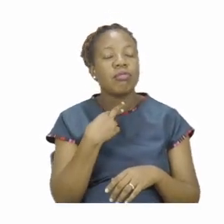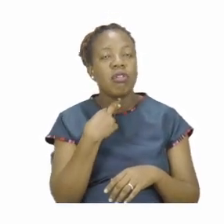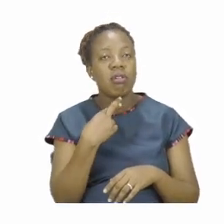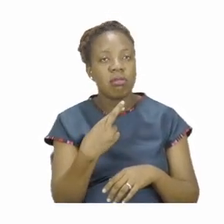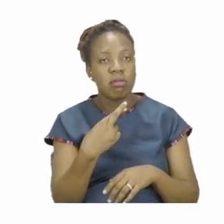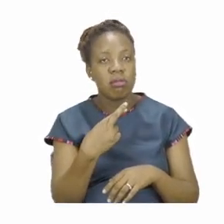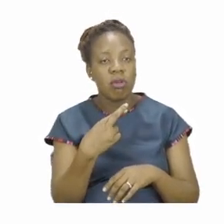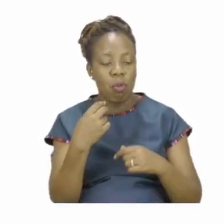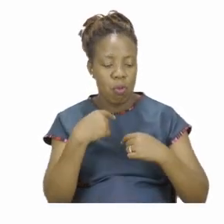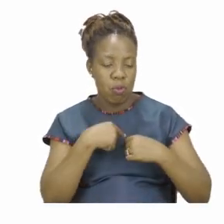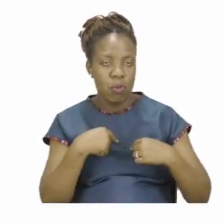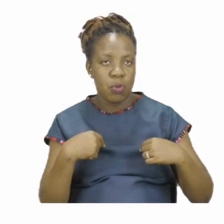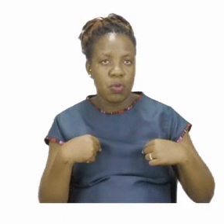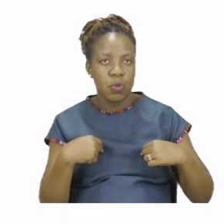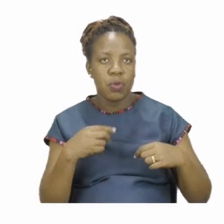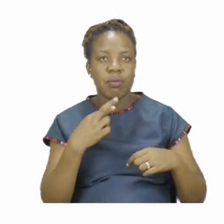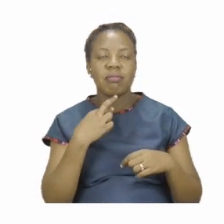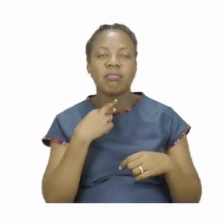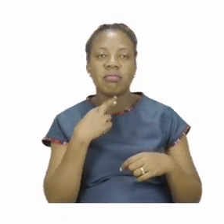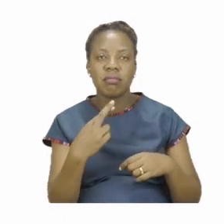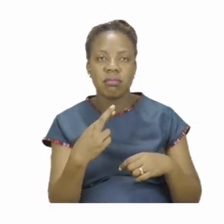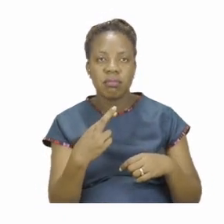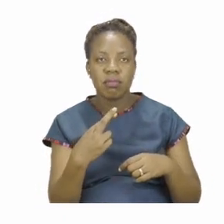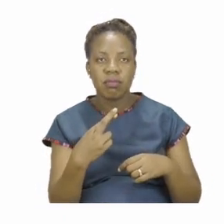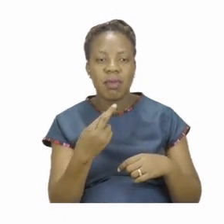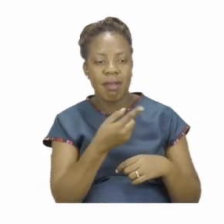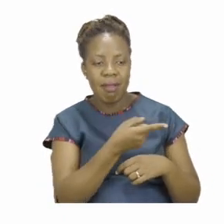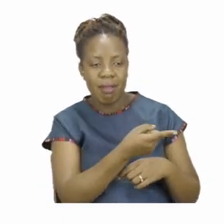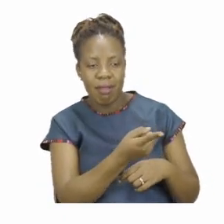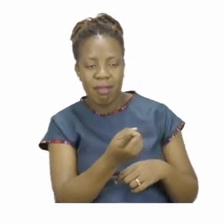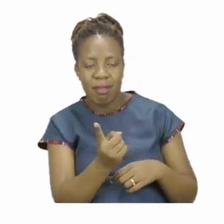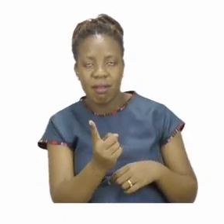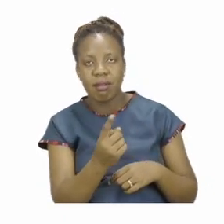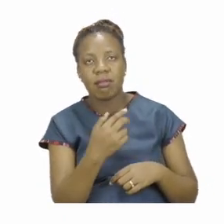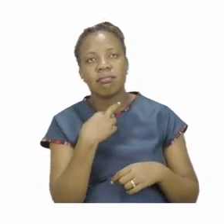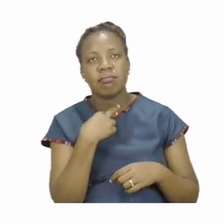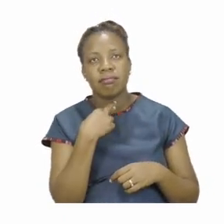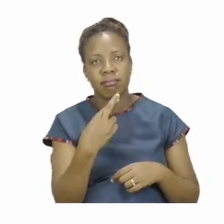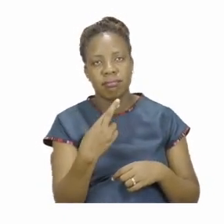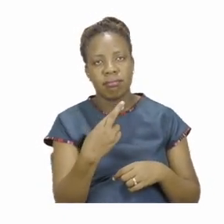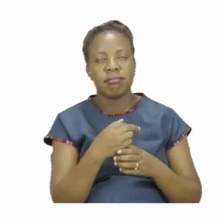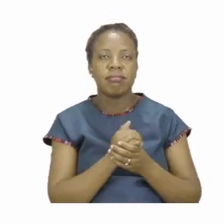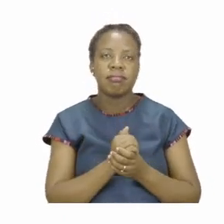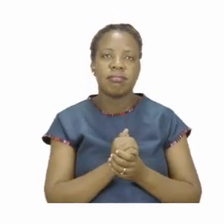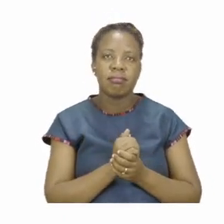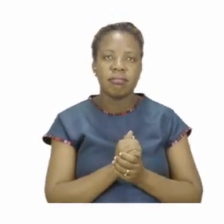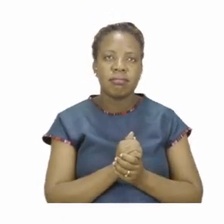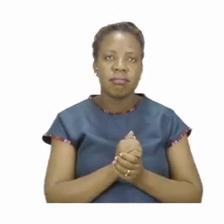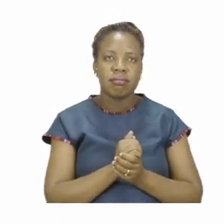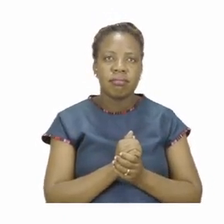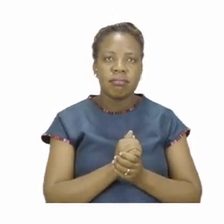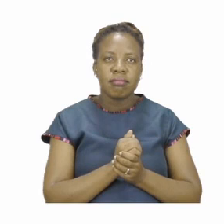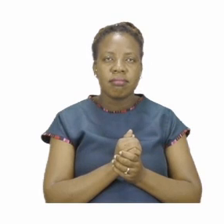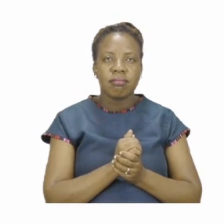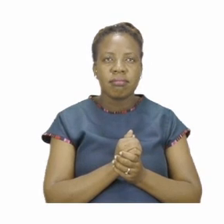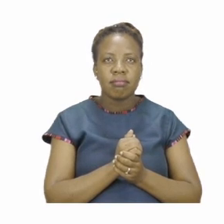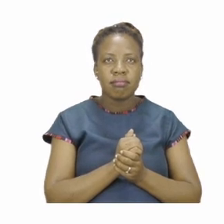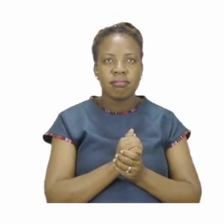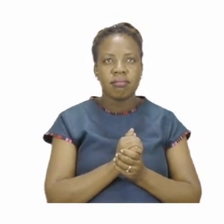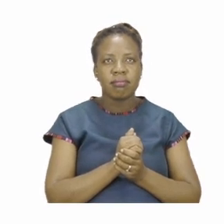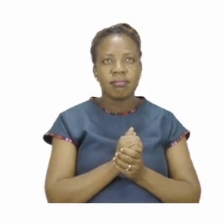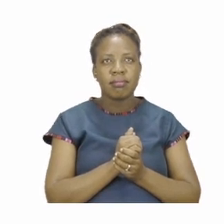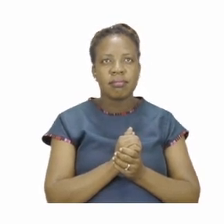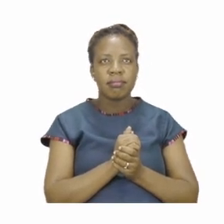So, now that we know that part, let's dive into our present tense, continuous tense.